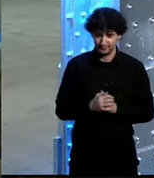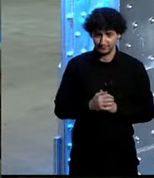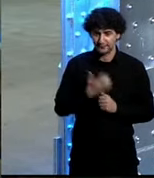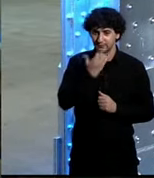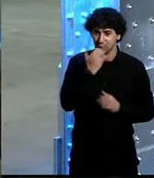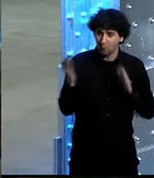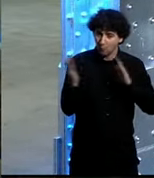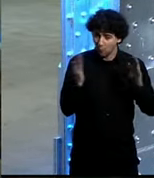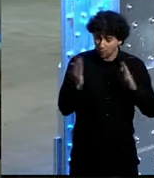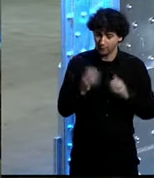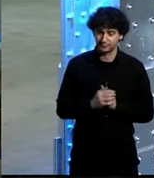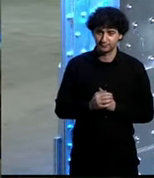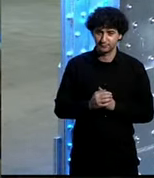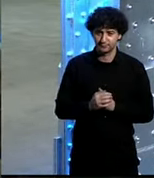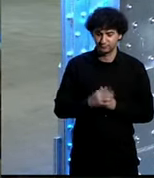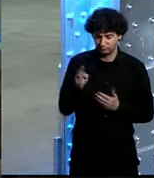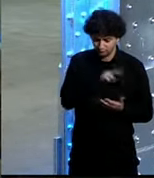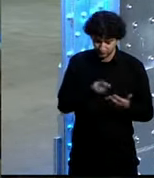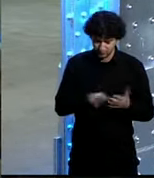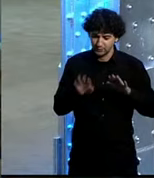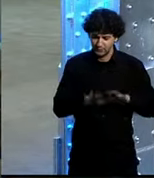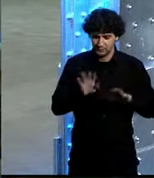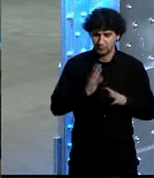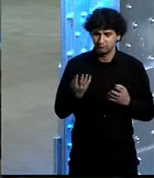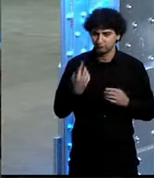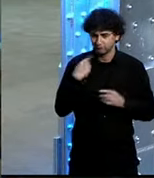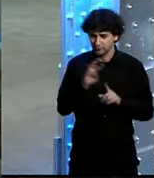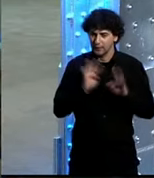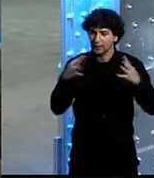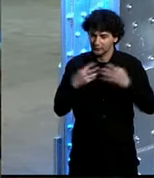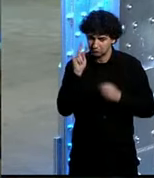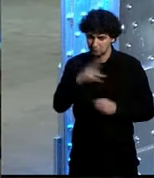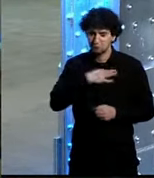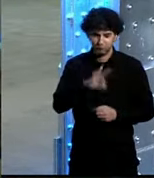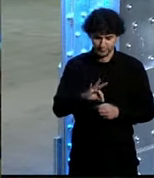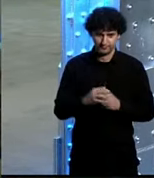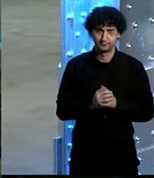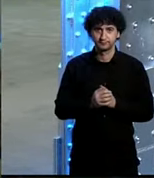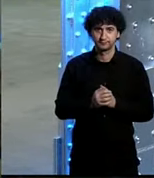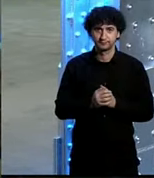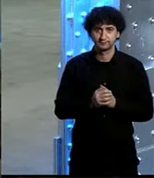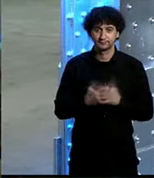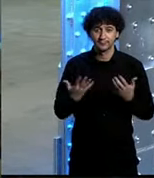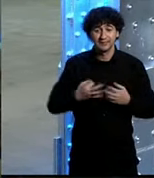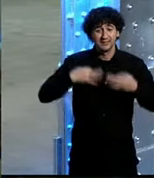and promotion. If you have the time, you can get into the website and read all the details.